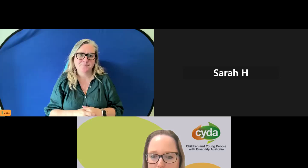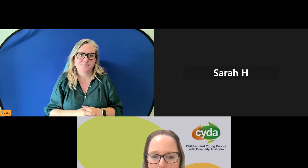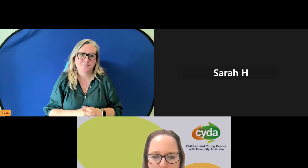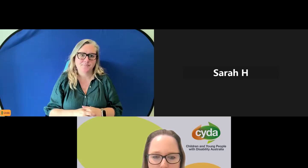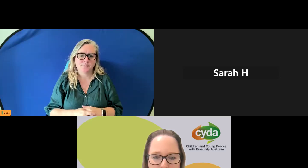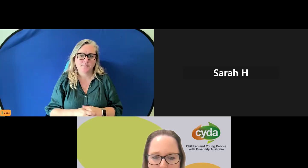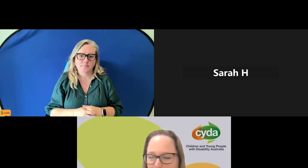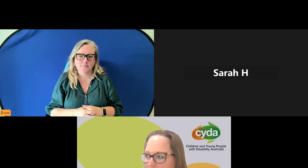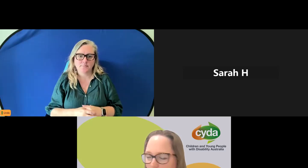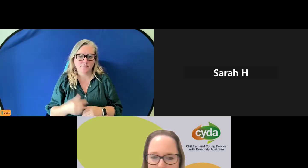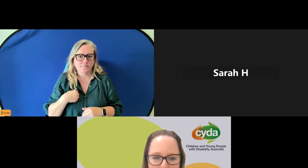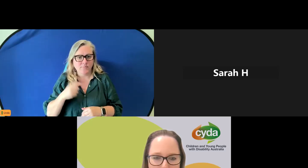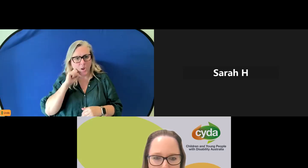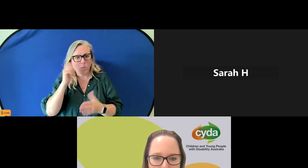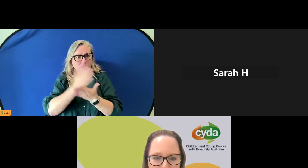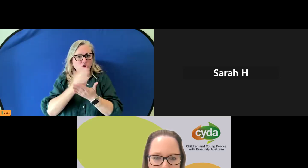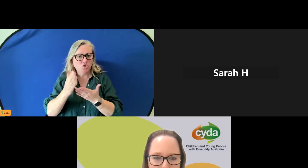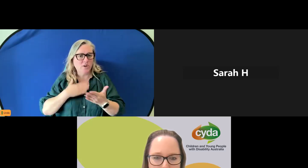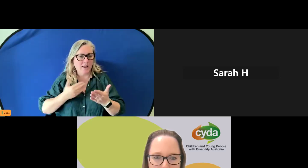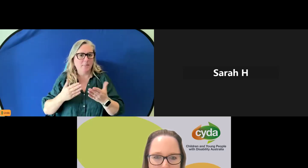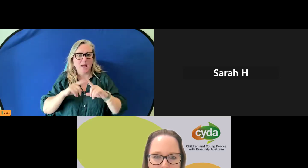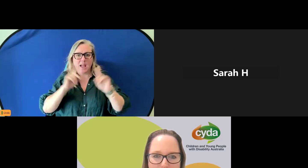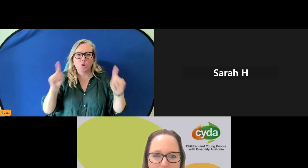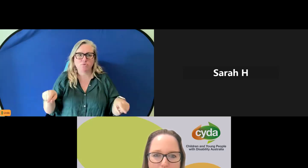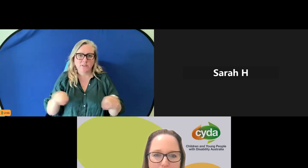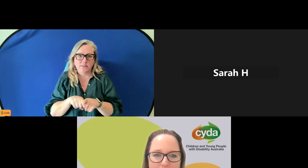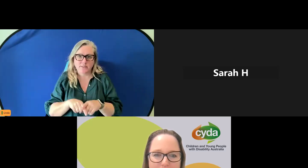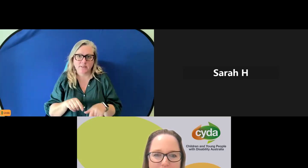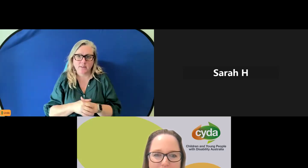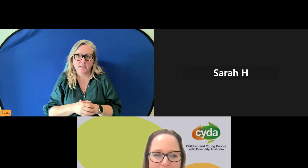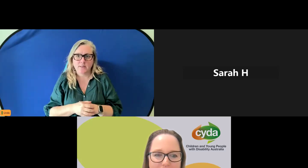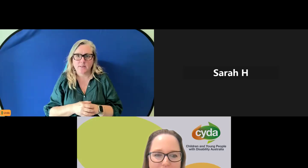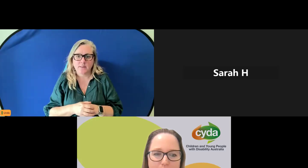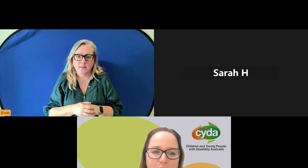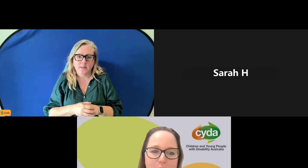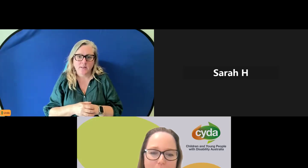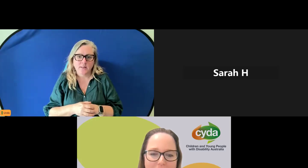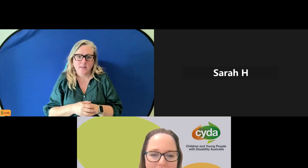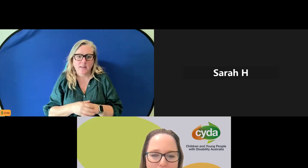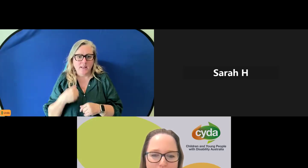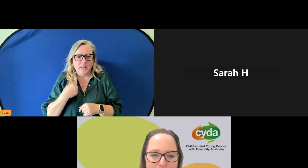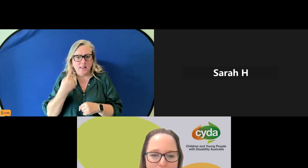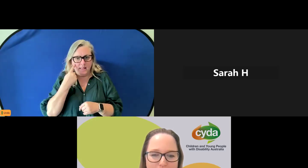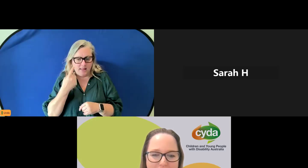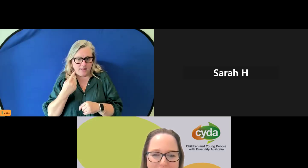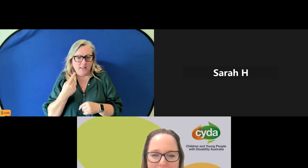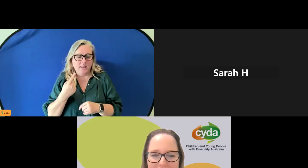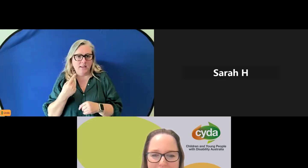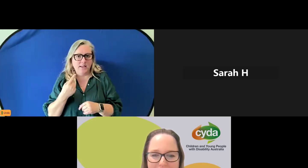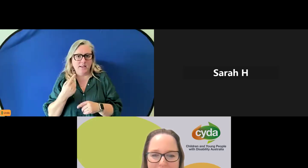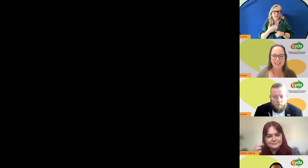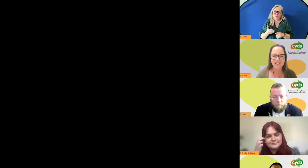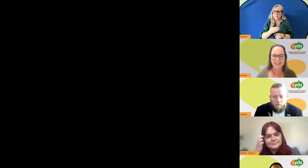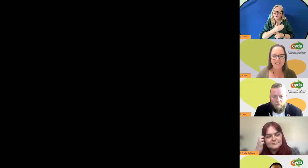I am going to share my screen. I think before I